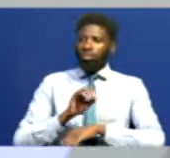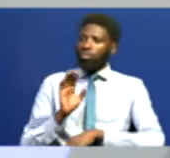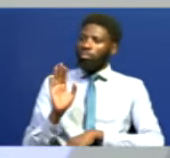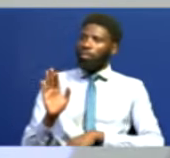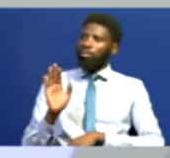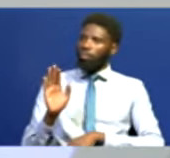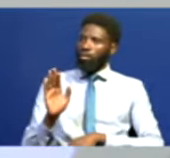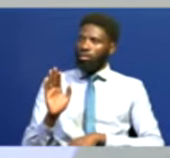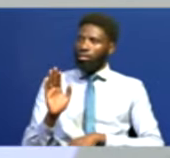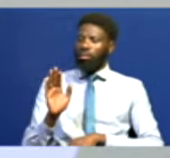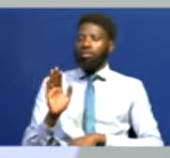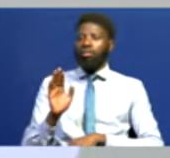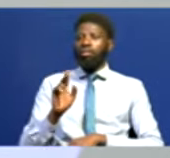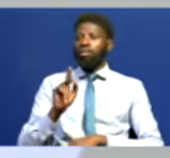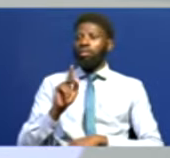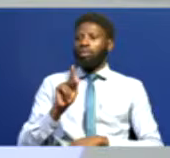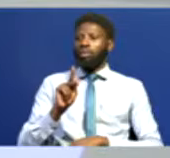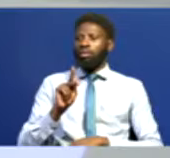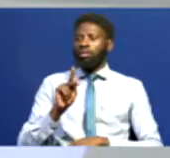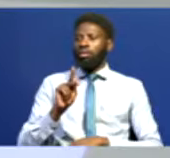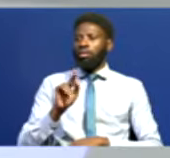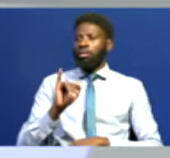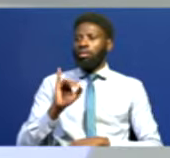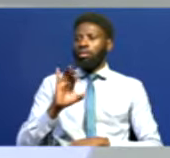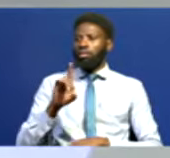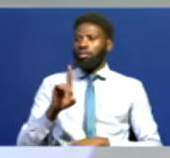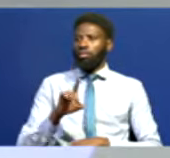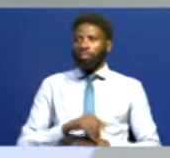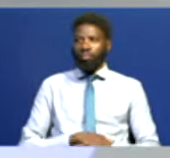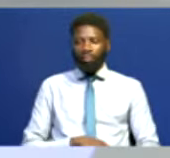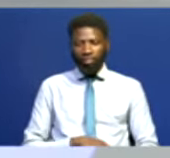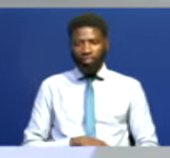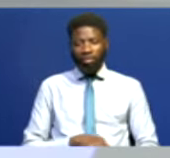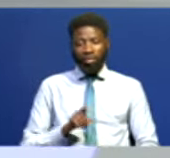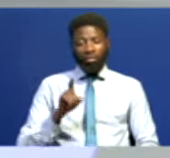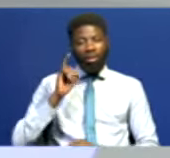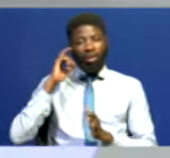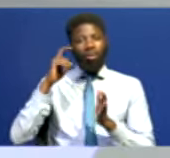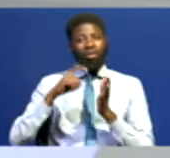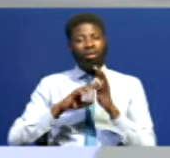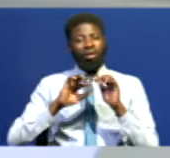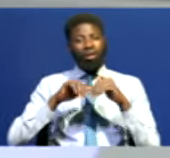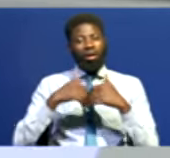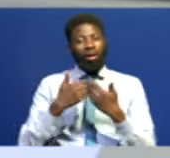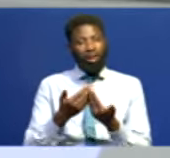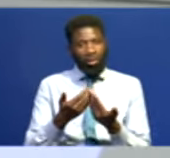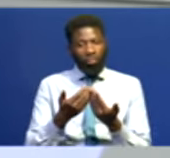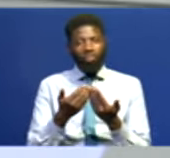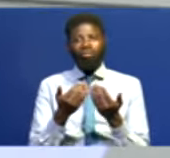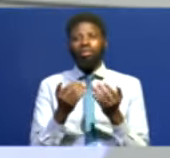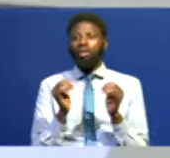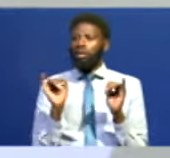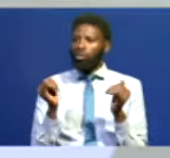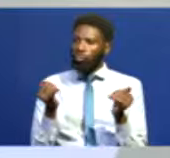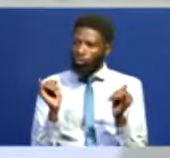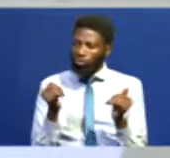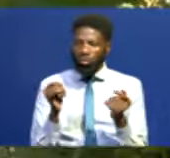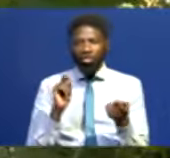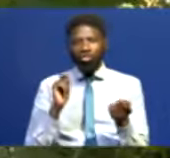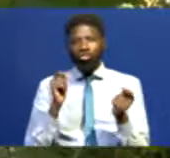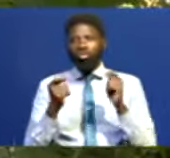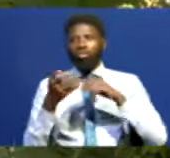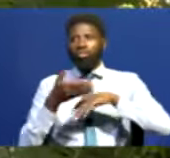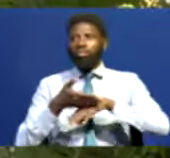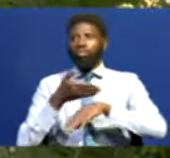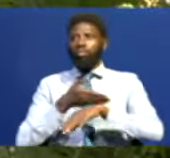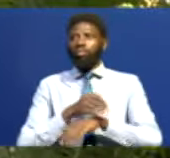now Kenya Institute of Curriculum Development. He acknowledges how news gathering and presentation has evolved. It